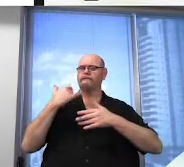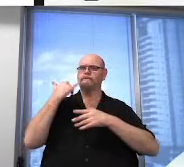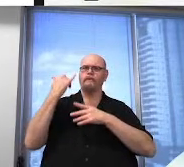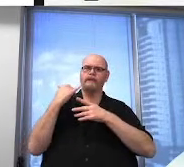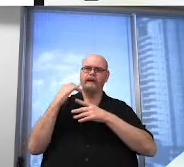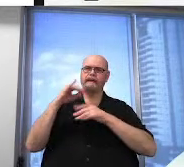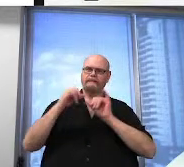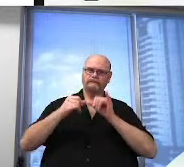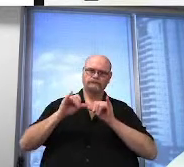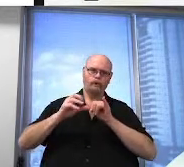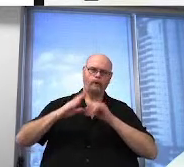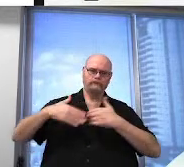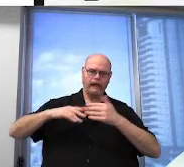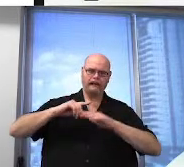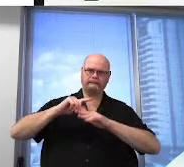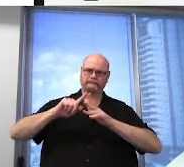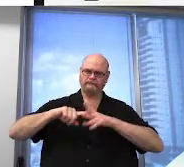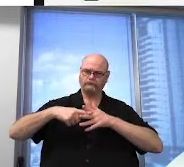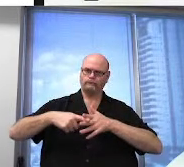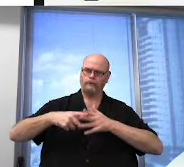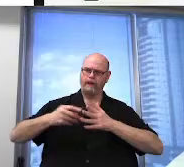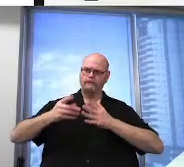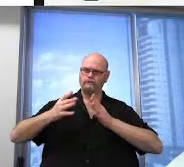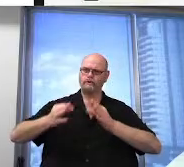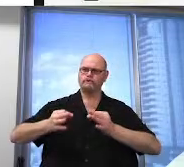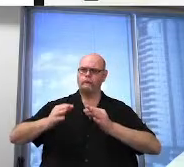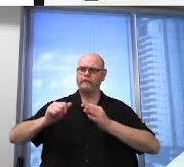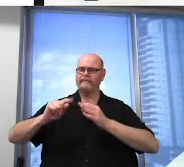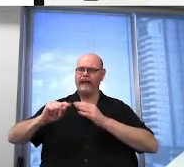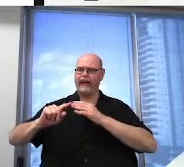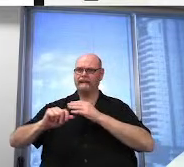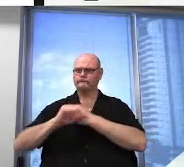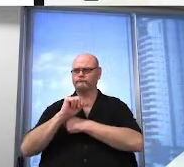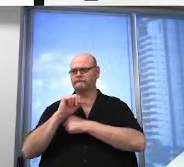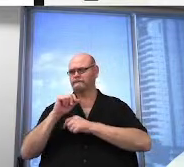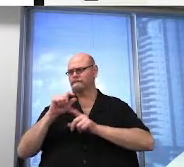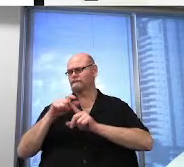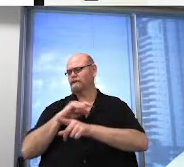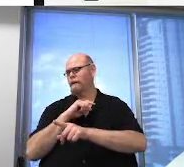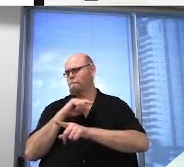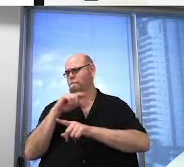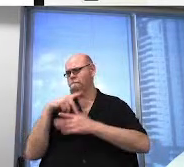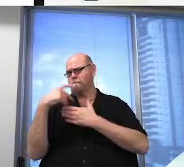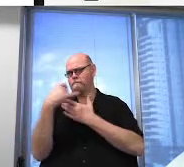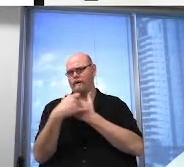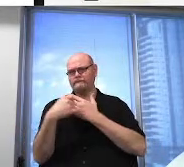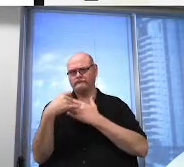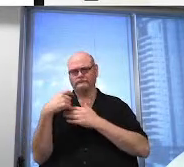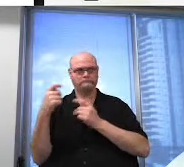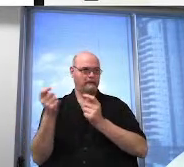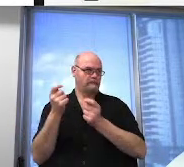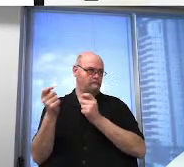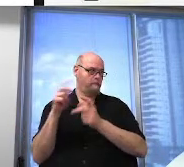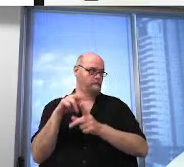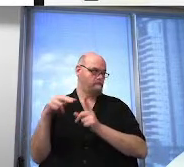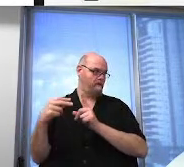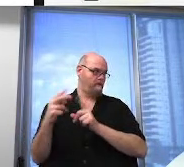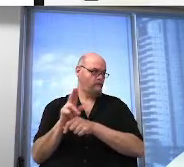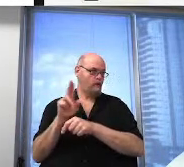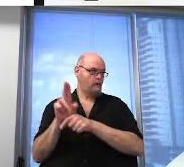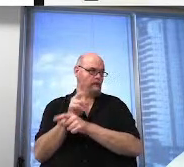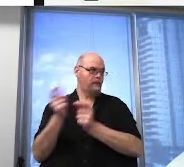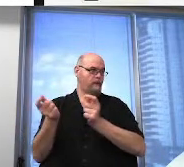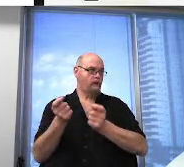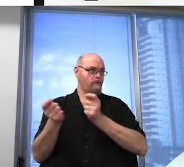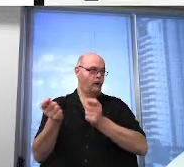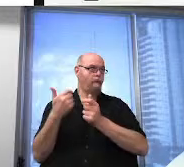has not been executed, there might be conditions that you are determining either at risk, right? From a project management perspective, we utilize those controls, but they